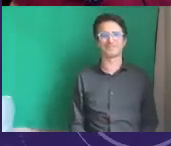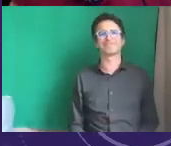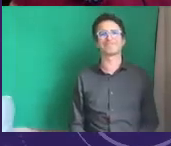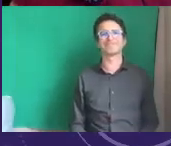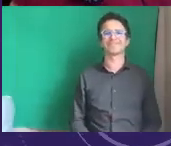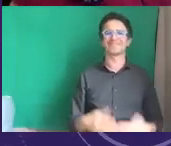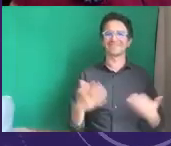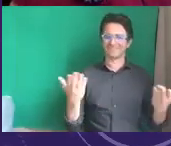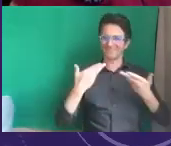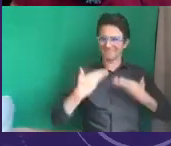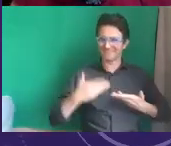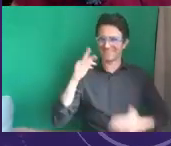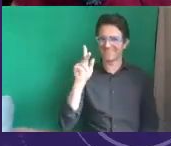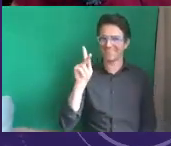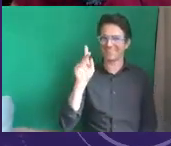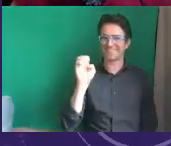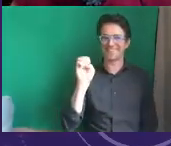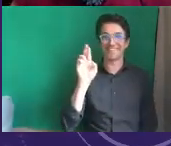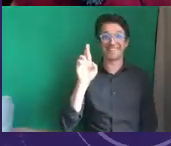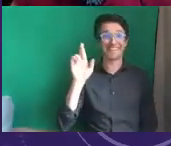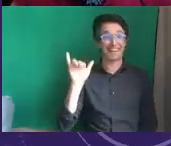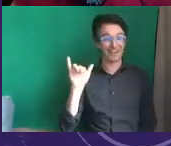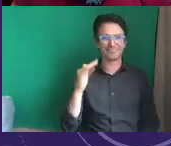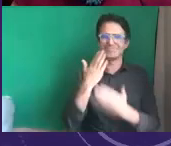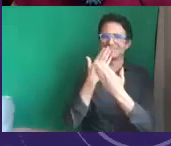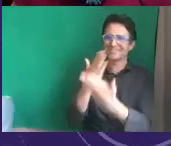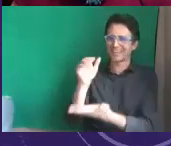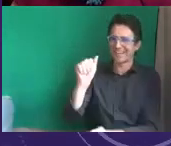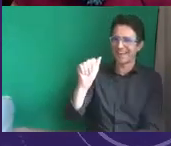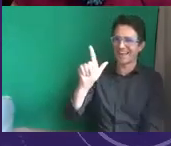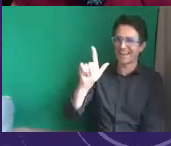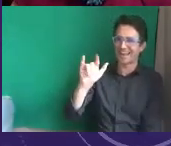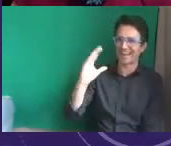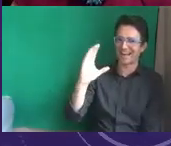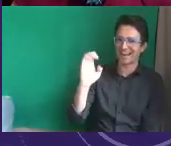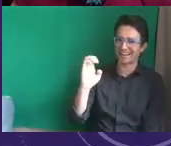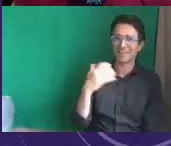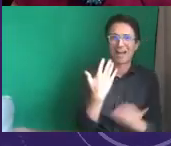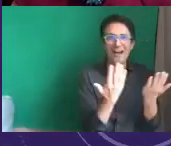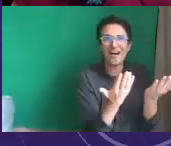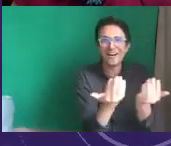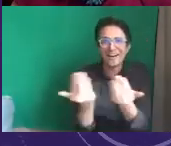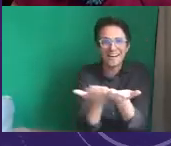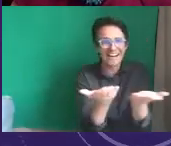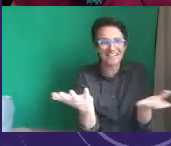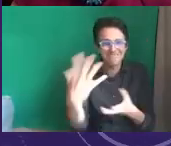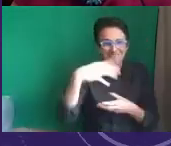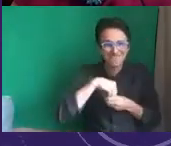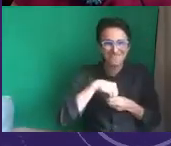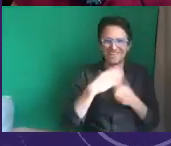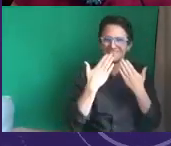And a warm welcome to everyone for joining today for the Inclusion 101 webinar series,